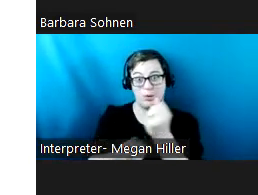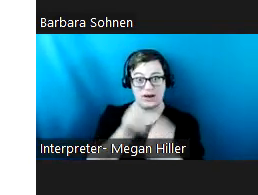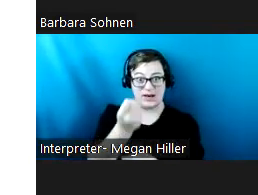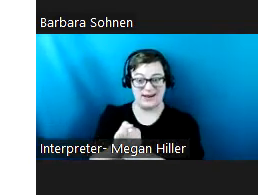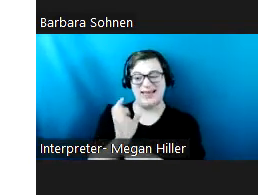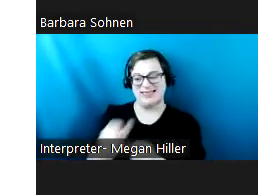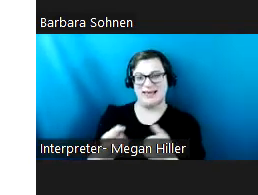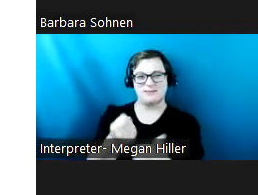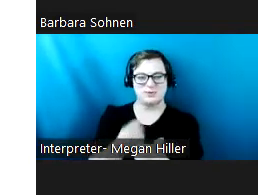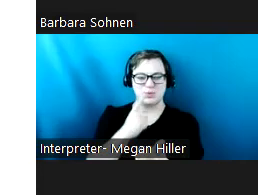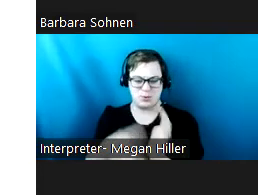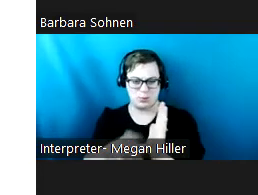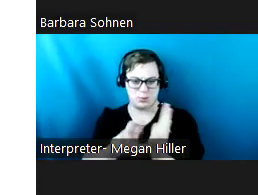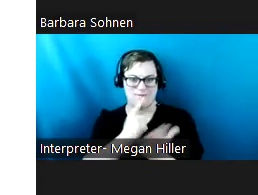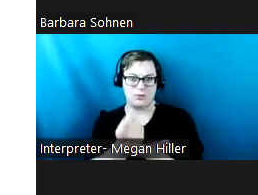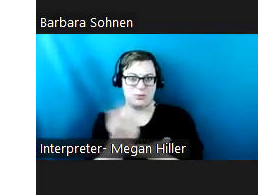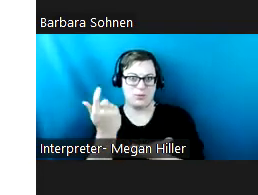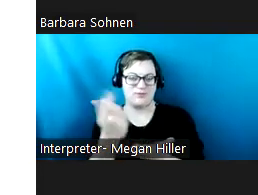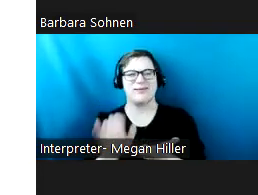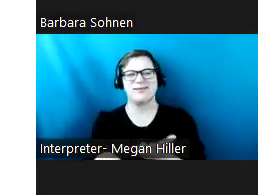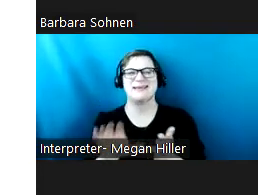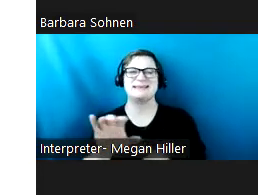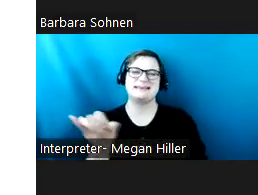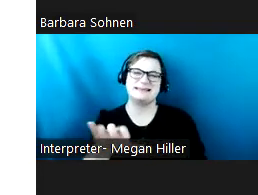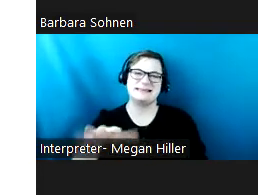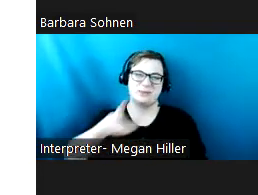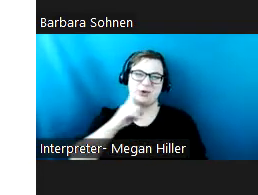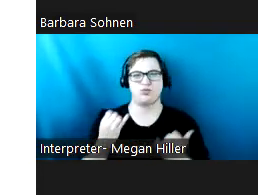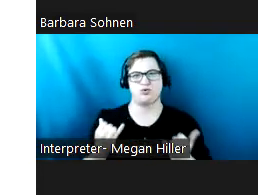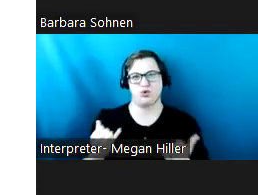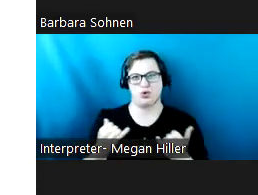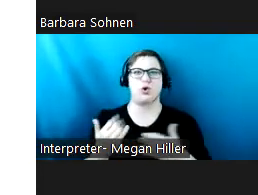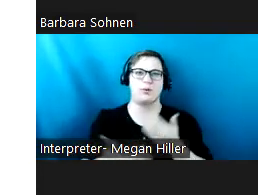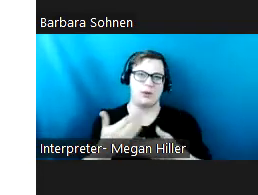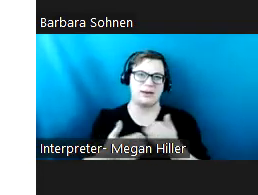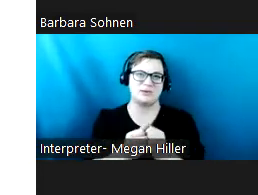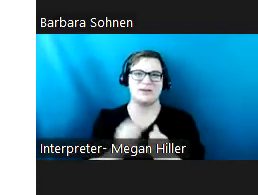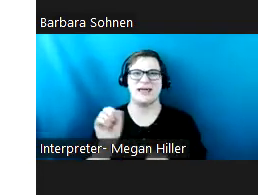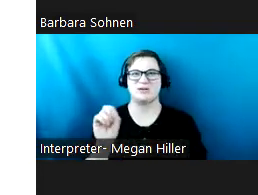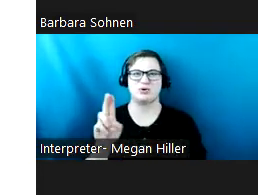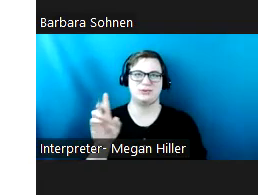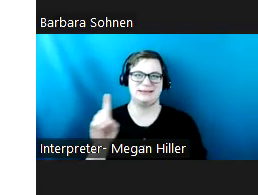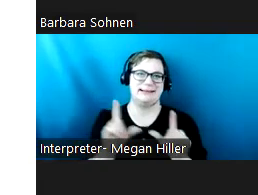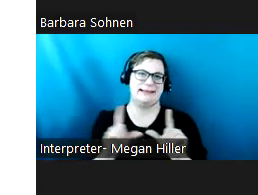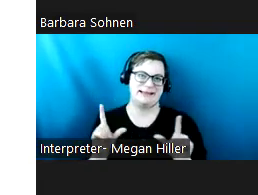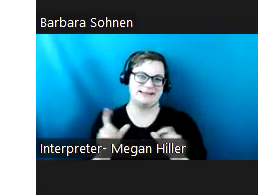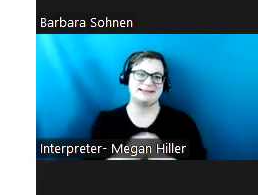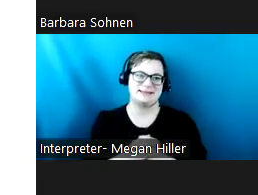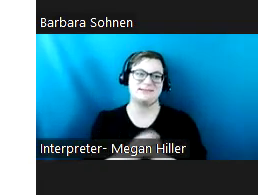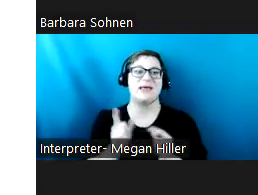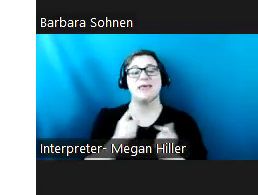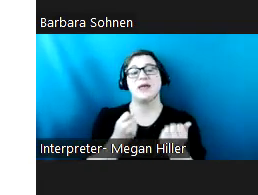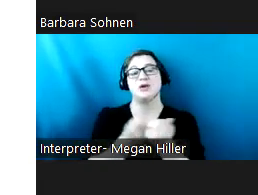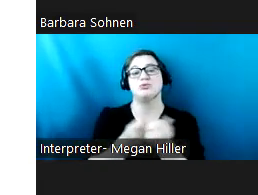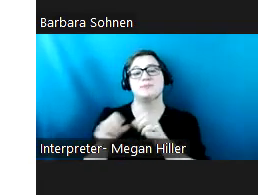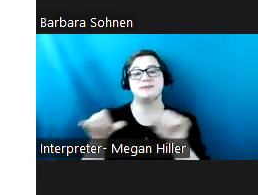reviewed for removal. This is similar to current practice with our SUD license. Endorsement standards are described